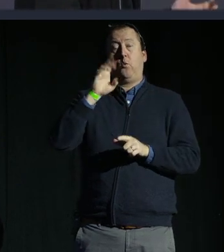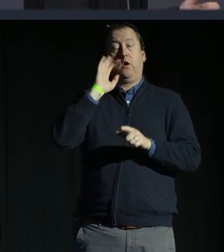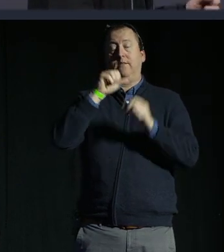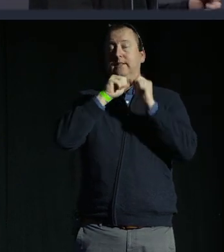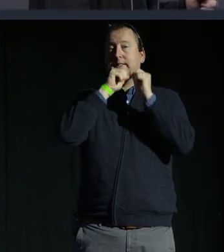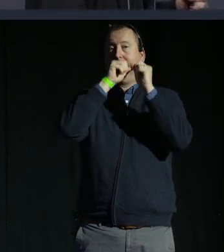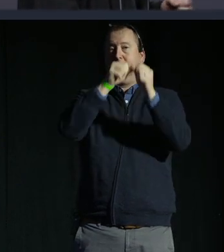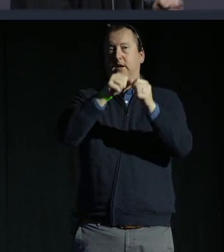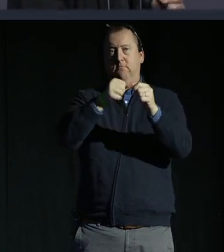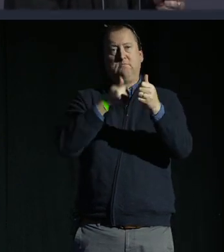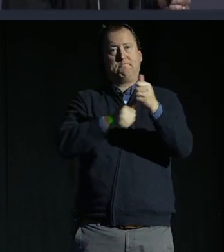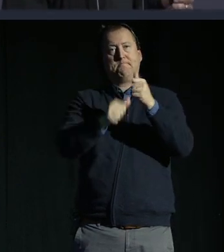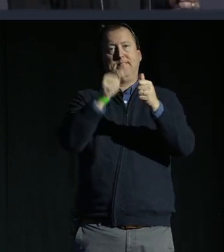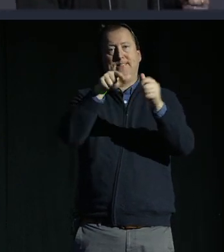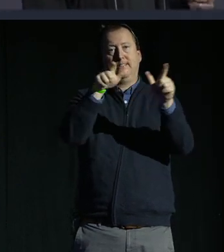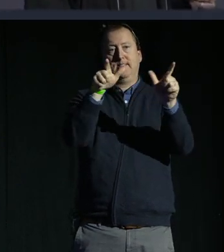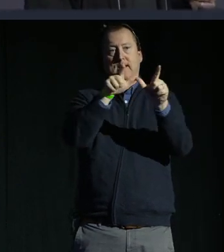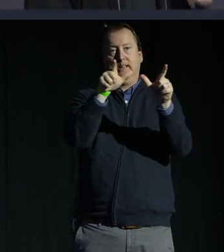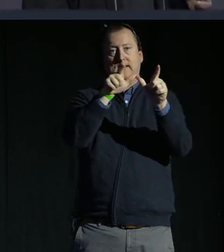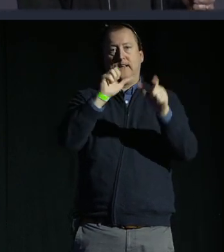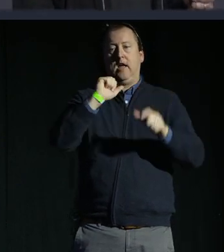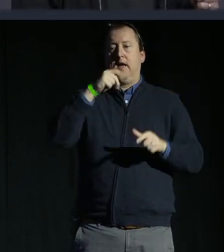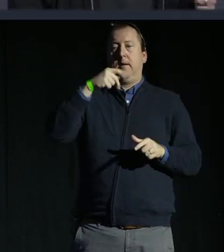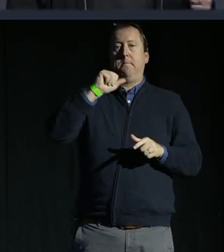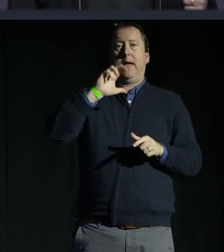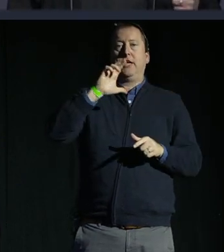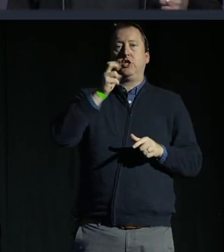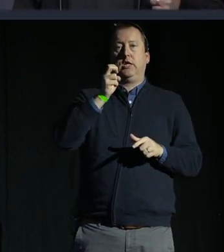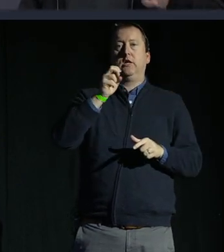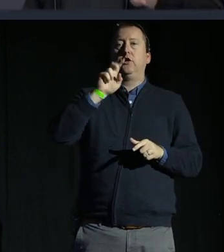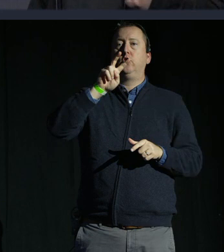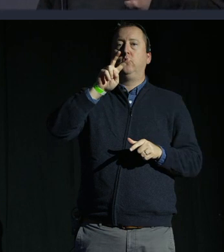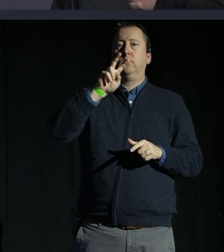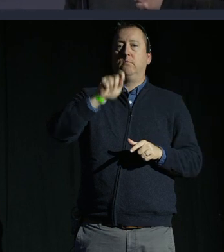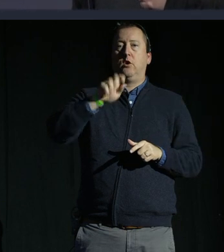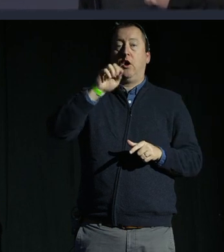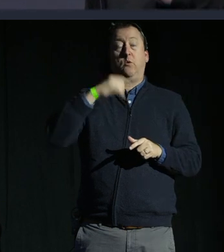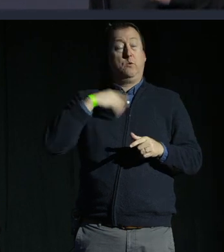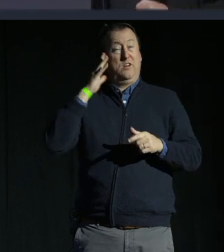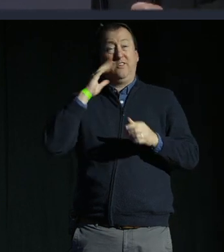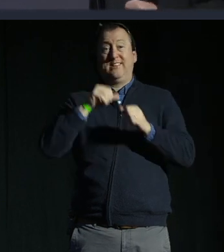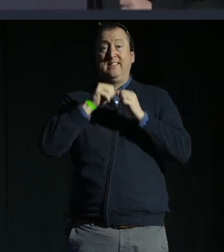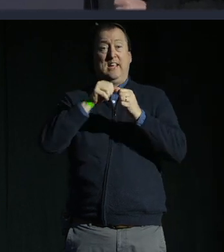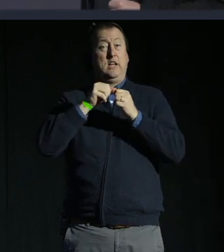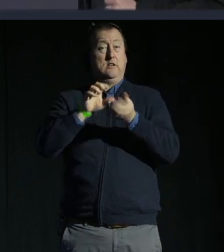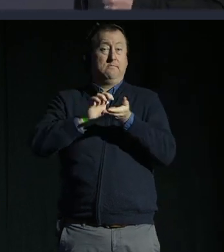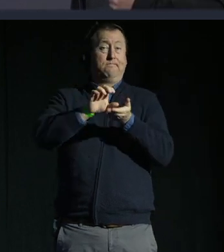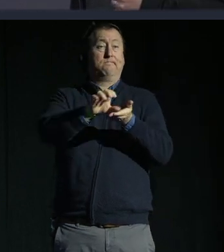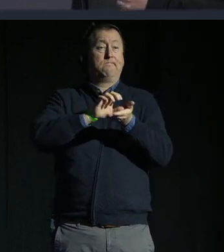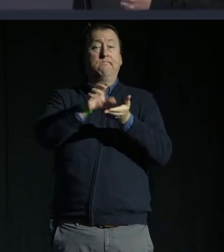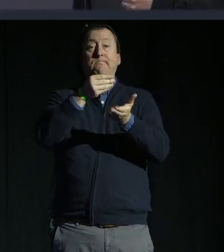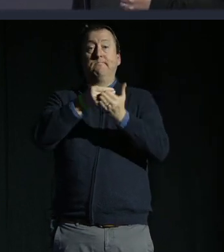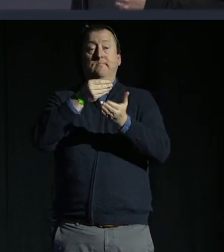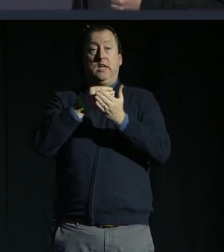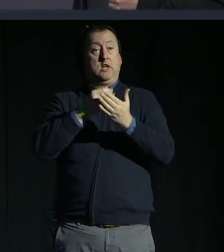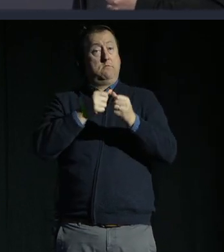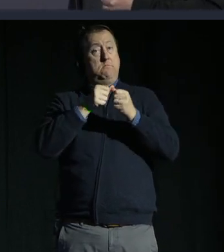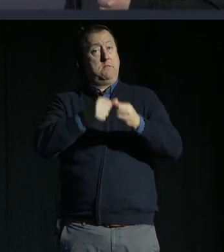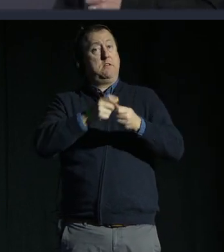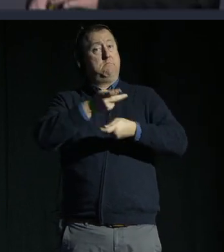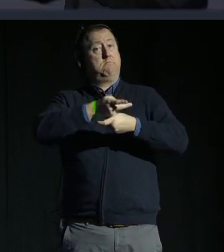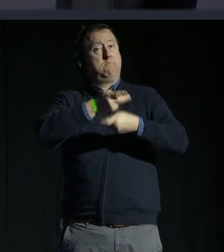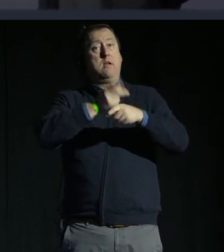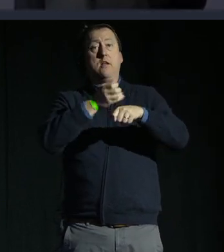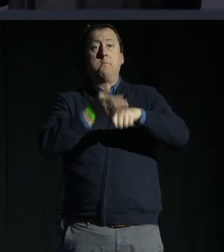Apache 2.0, and we will continue to invest real dollars in maintaining, improving it for the